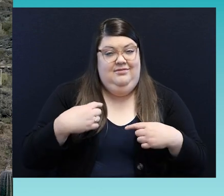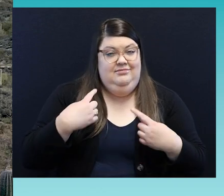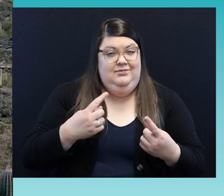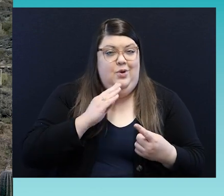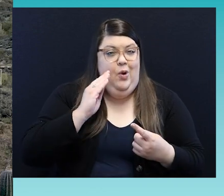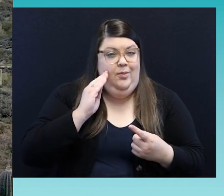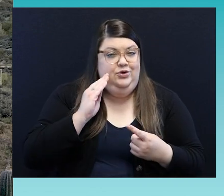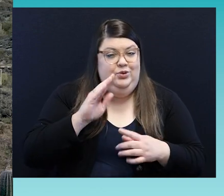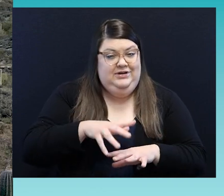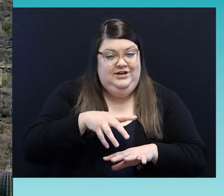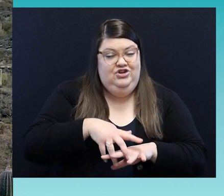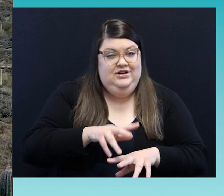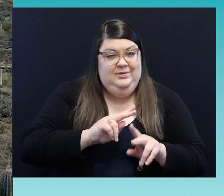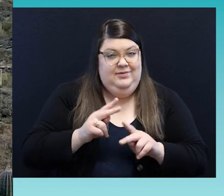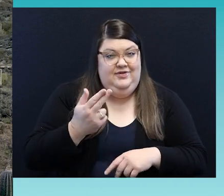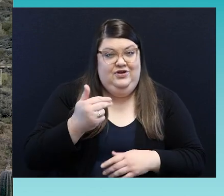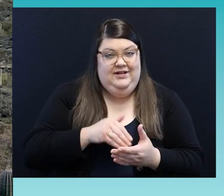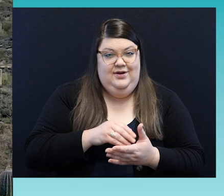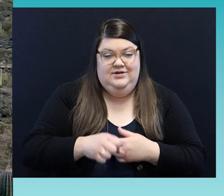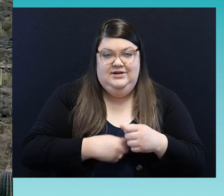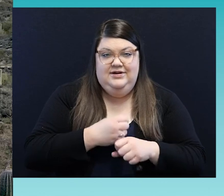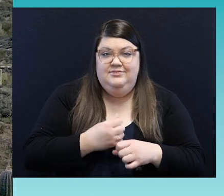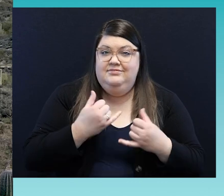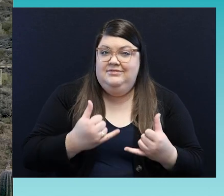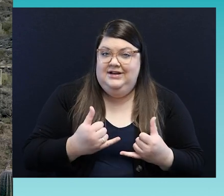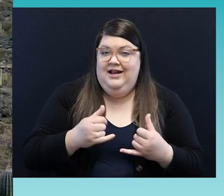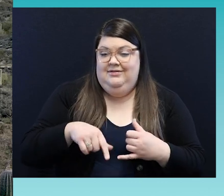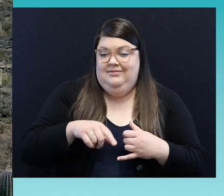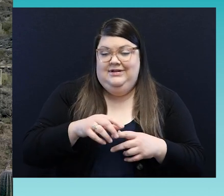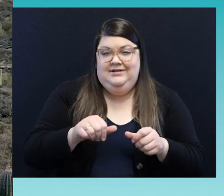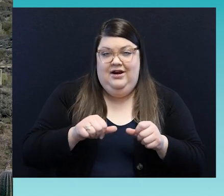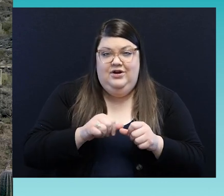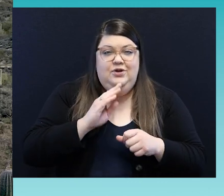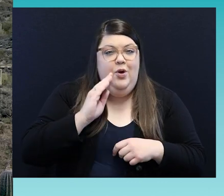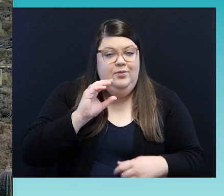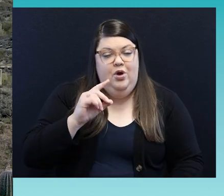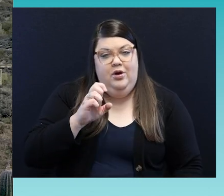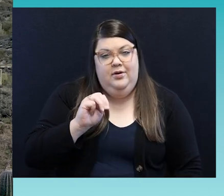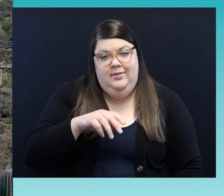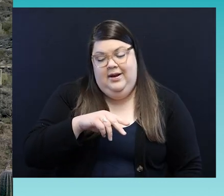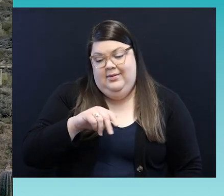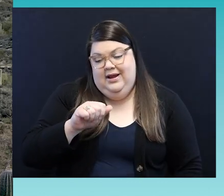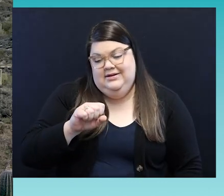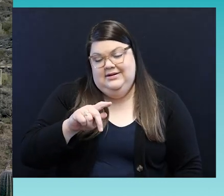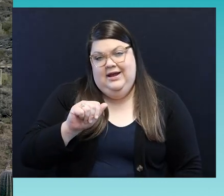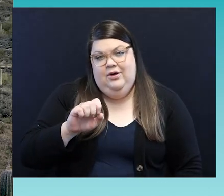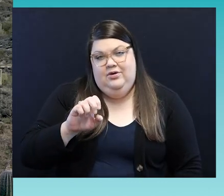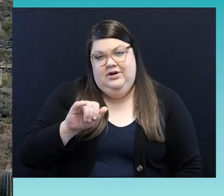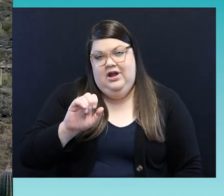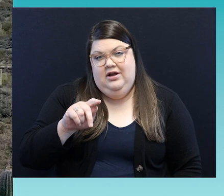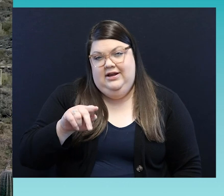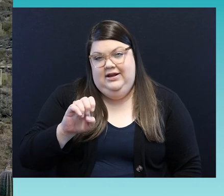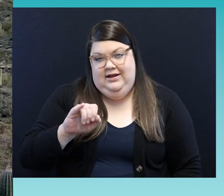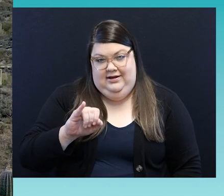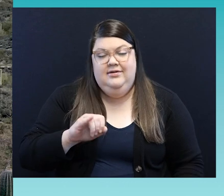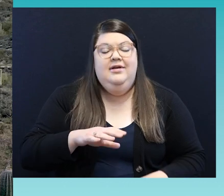to indigenous people for 13,000 years. Today, the Tucson area is home to the Otham and Pascal Yaqui, and there are 22 federally